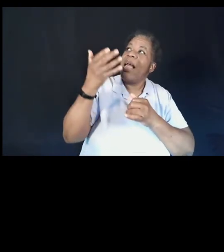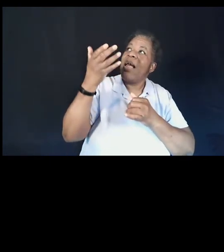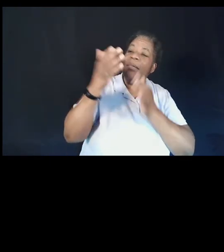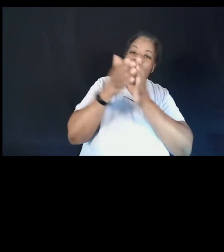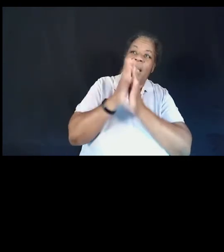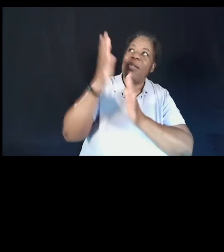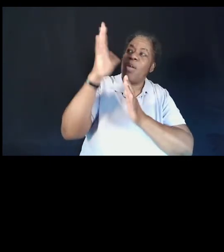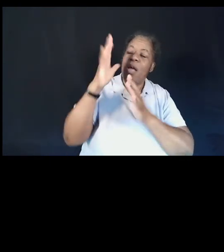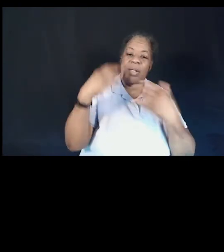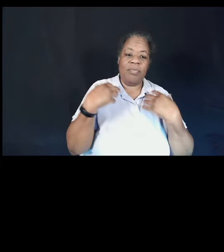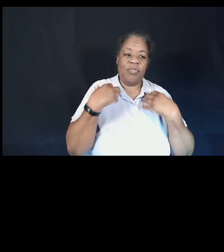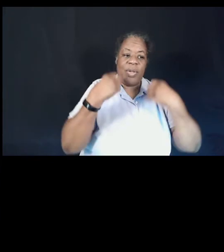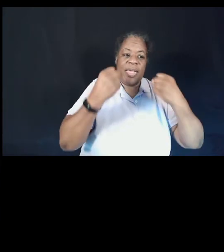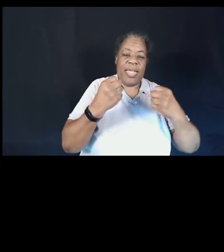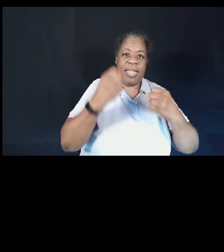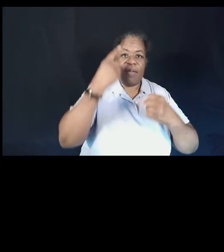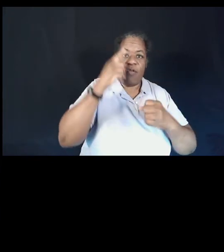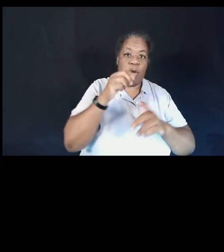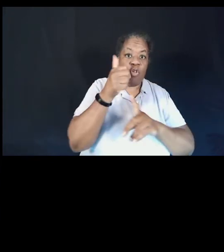for others involved.